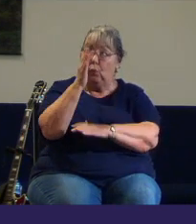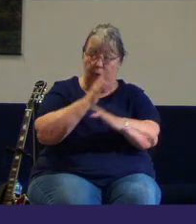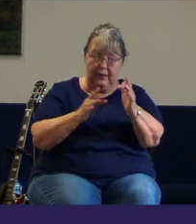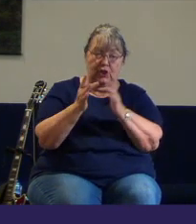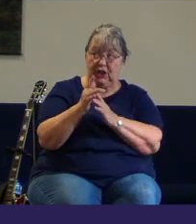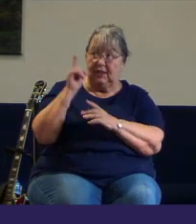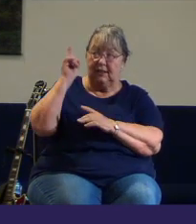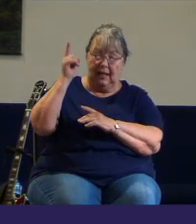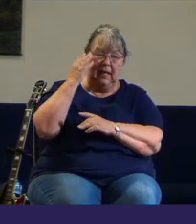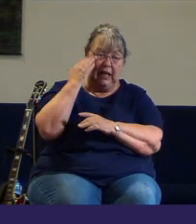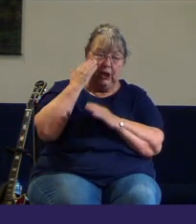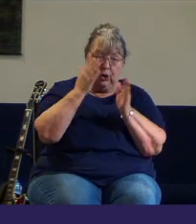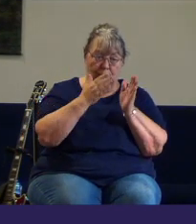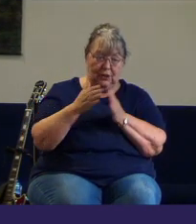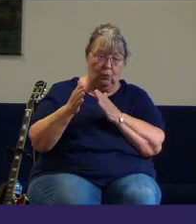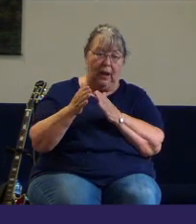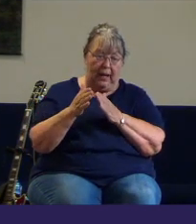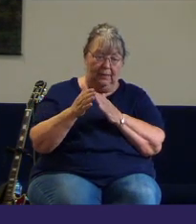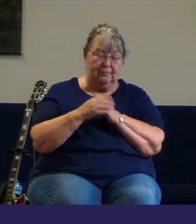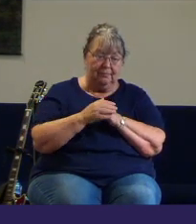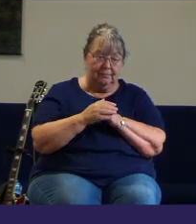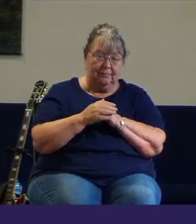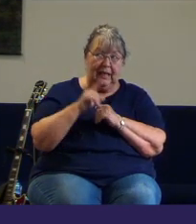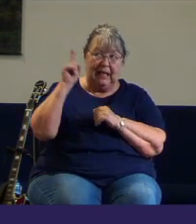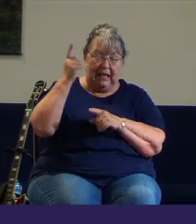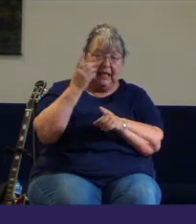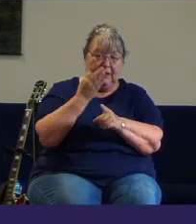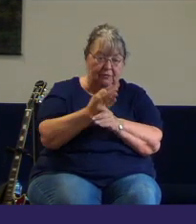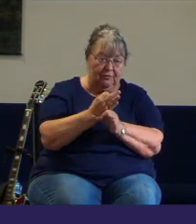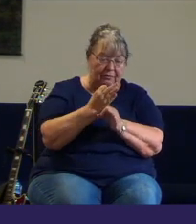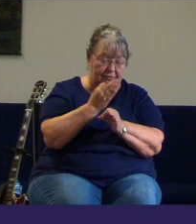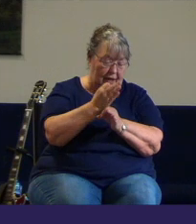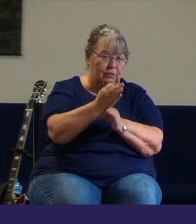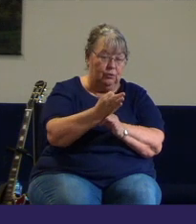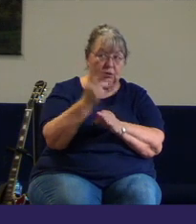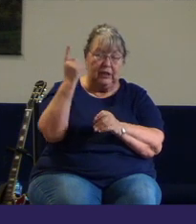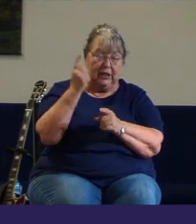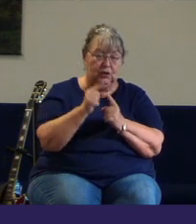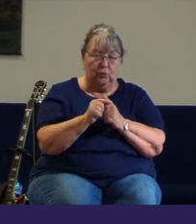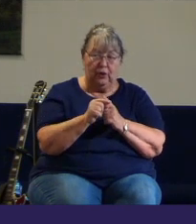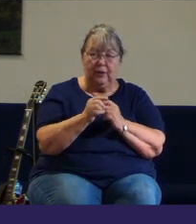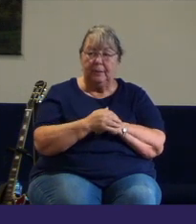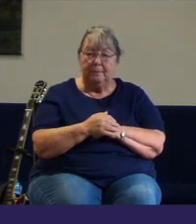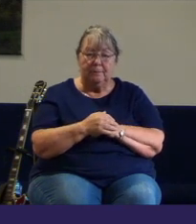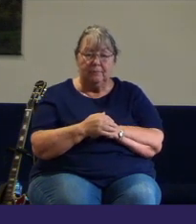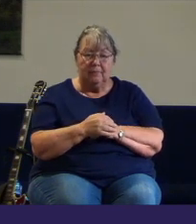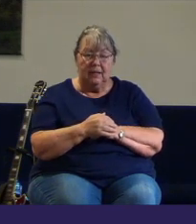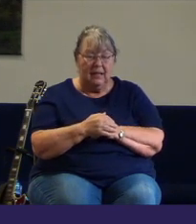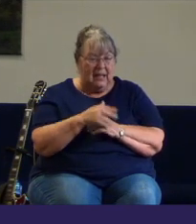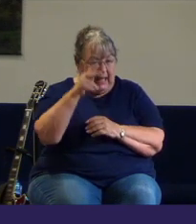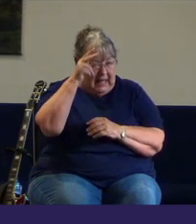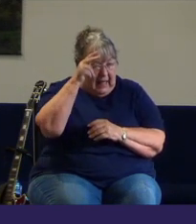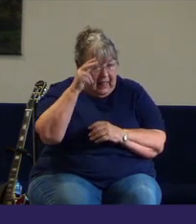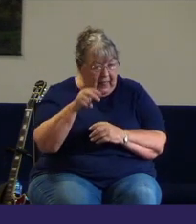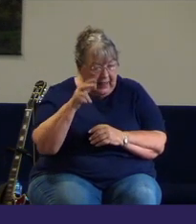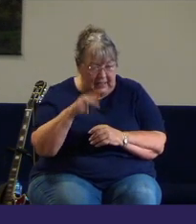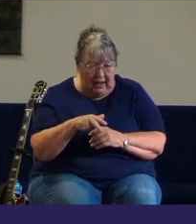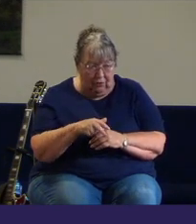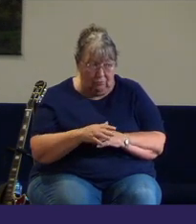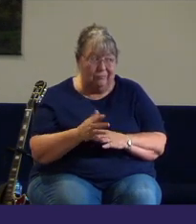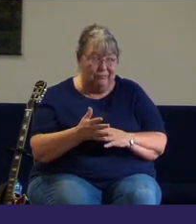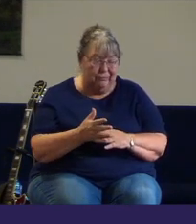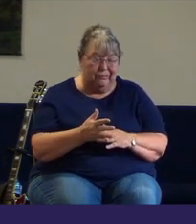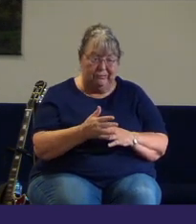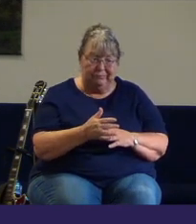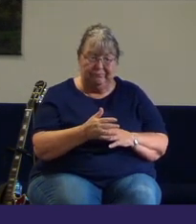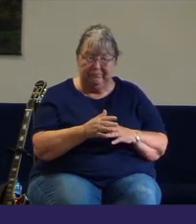knows how you're going to get there. He's faithful to his word. You see, the devil has done a fairly good job, to